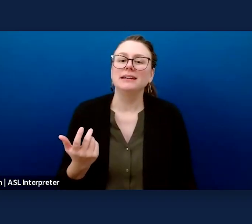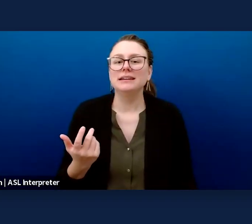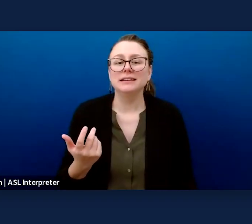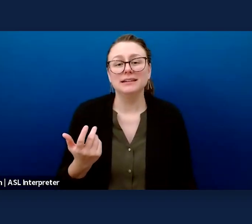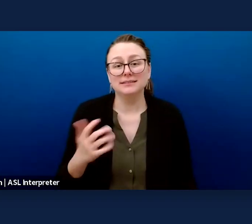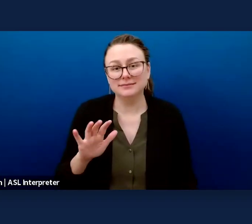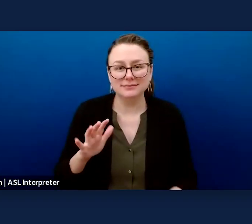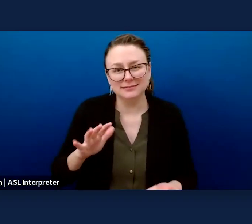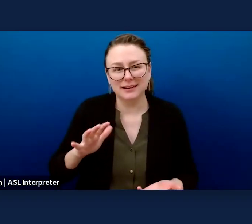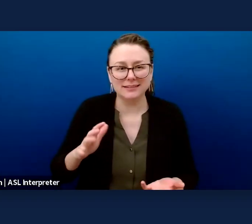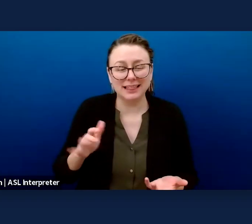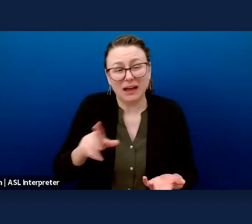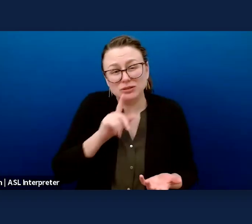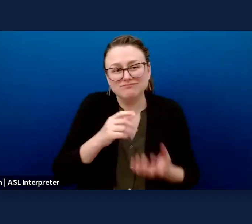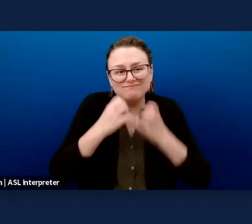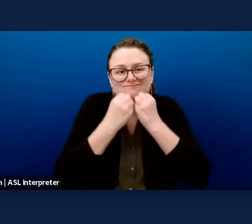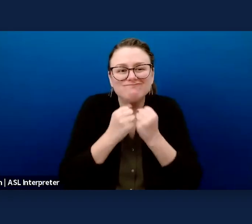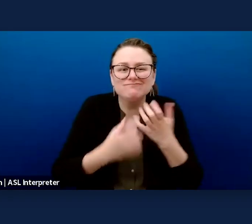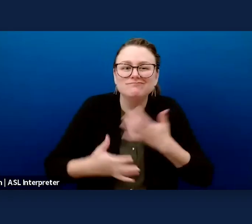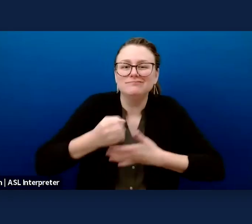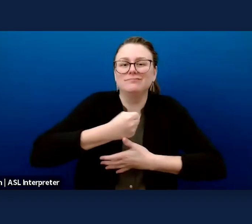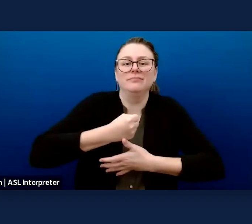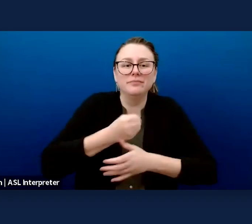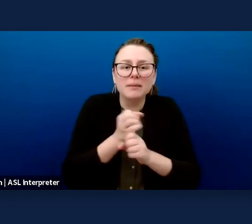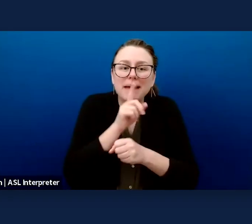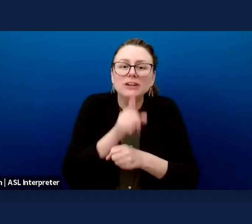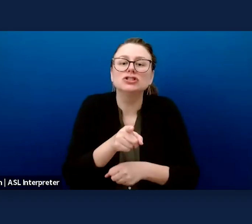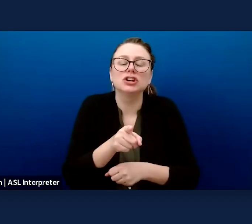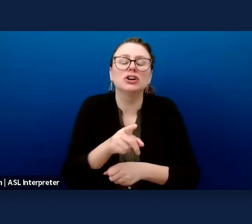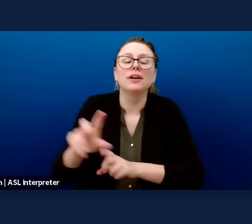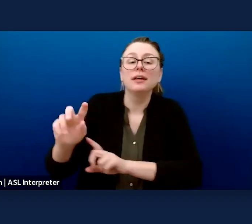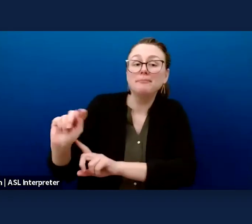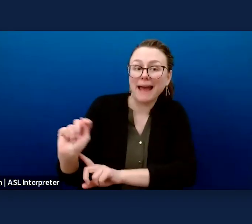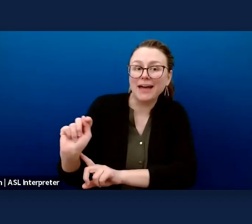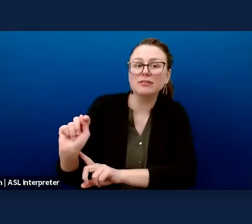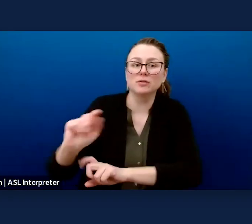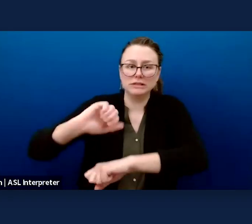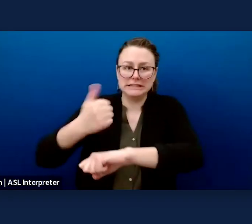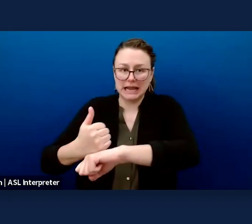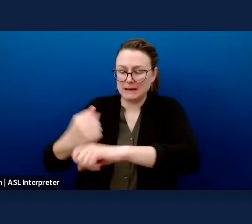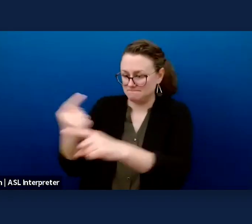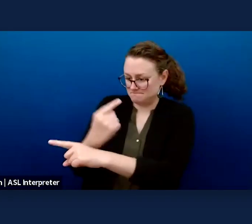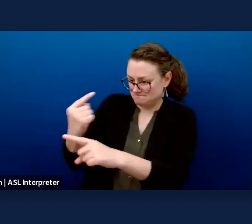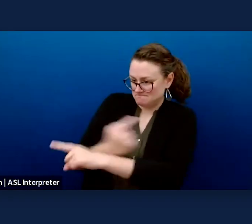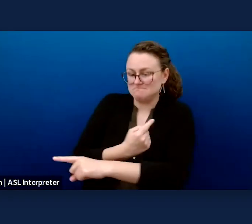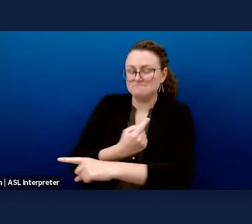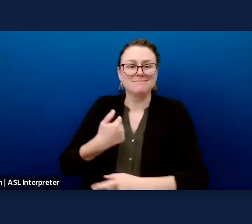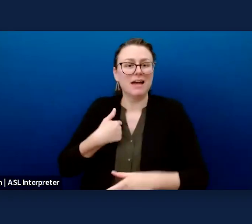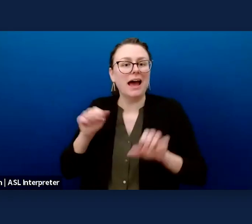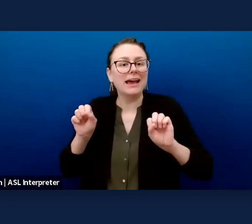I kind of did all that. That was real important to me to make sure that the bathroom was laid out just so I could